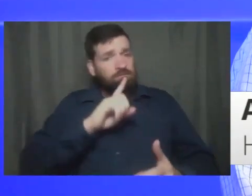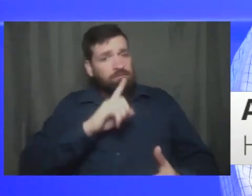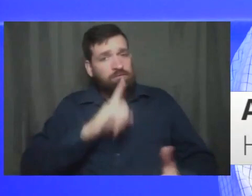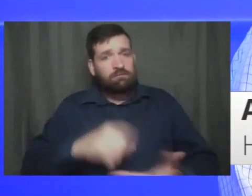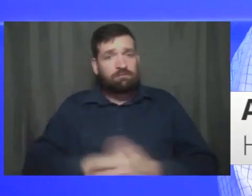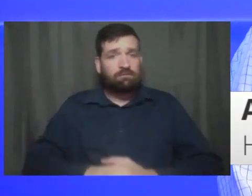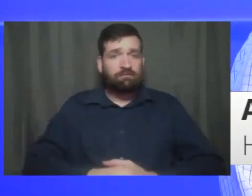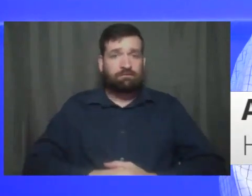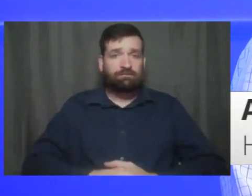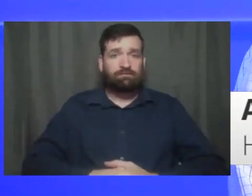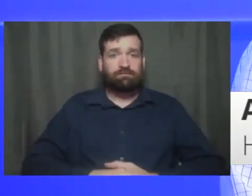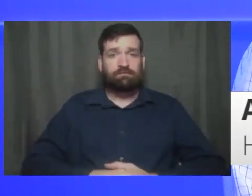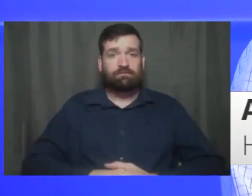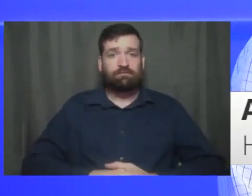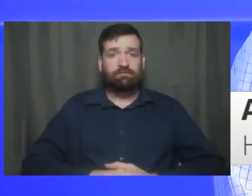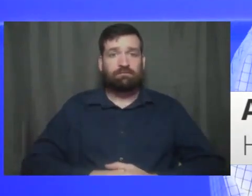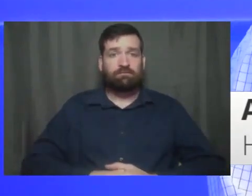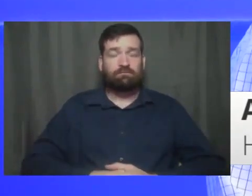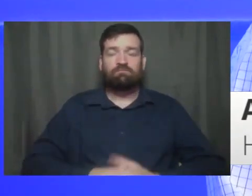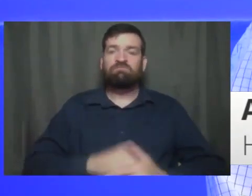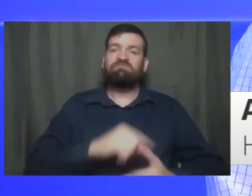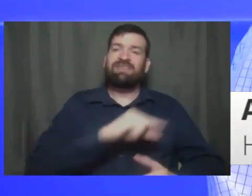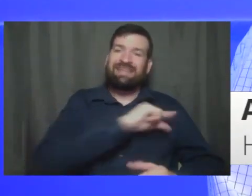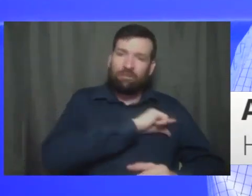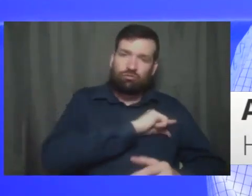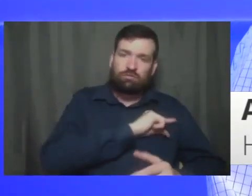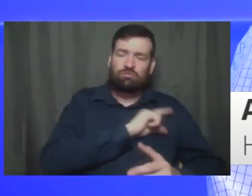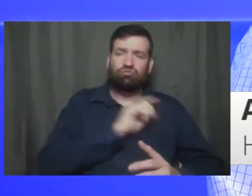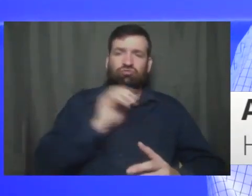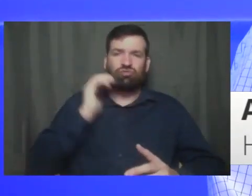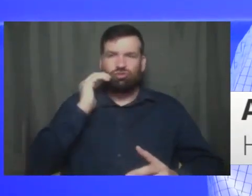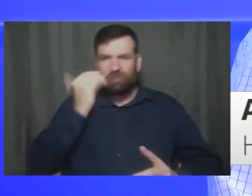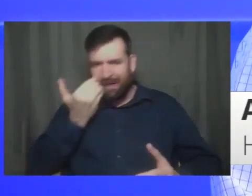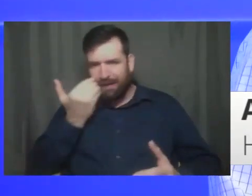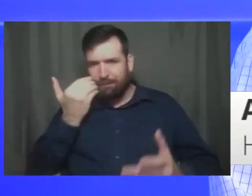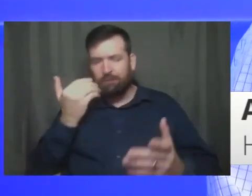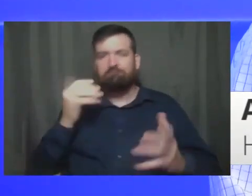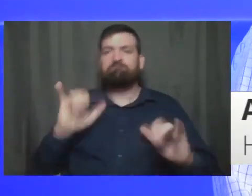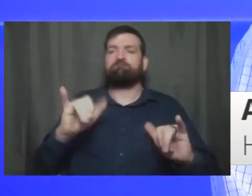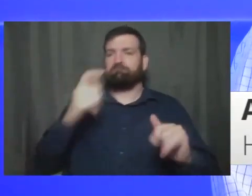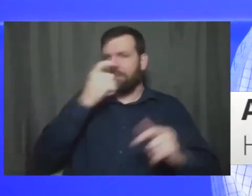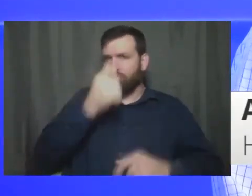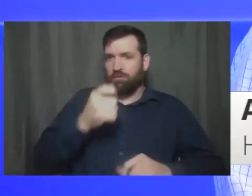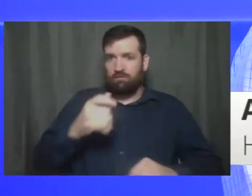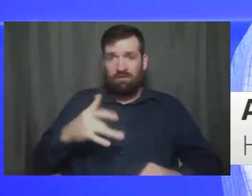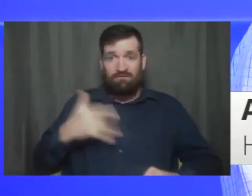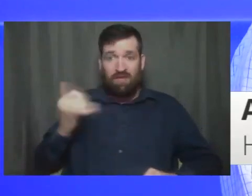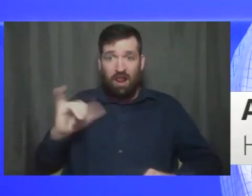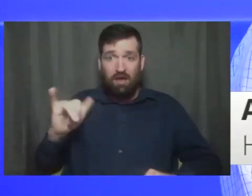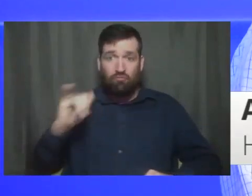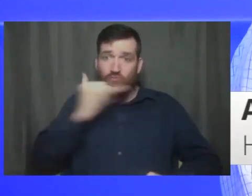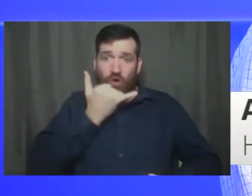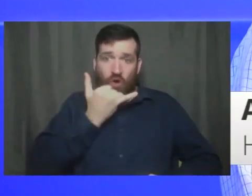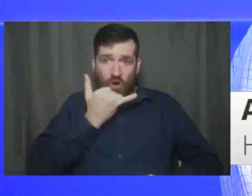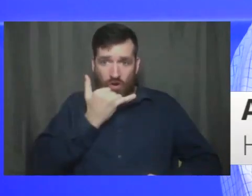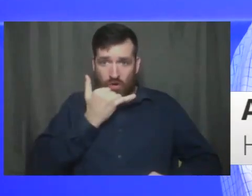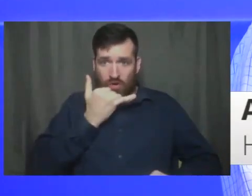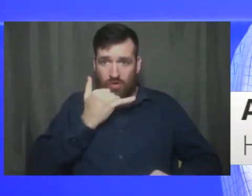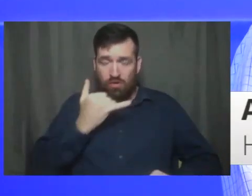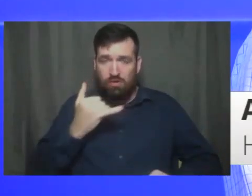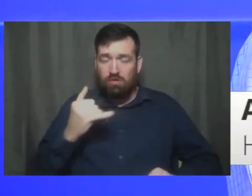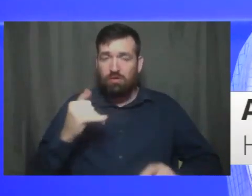if guilt and shame are interesting. Sometimes they're basically if you feel like you've done something wrong, right? But if you